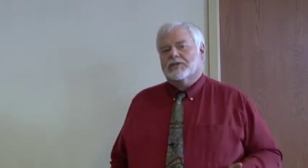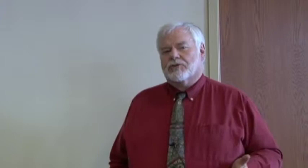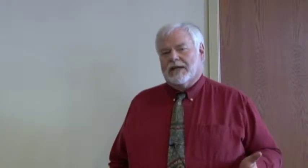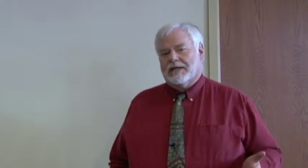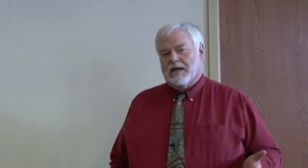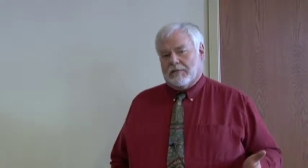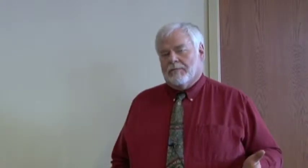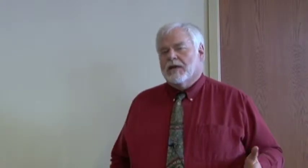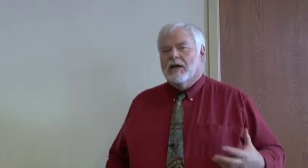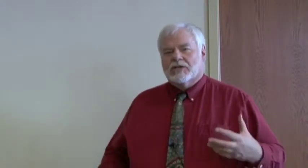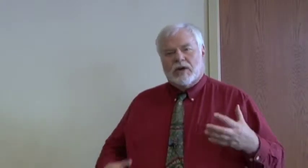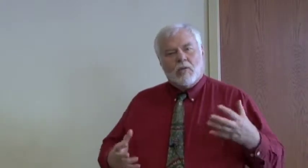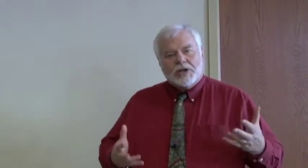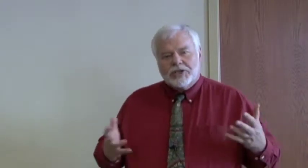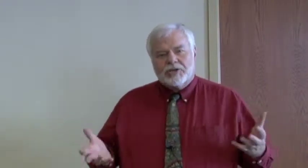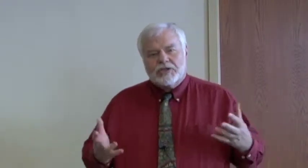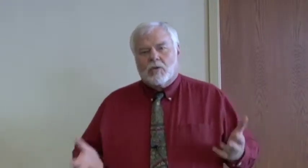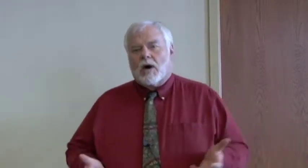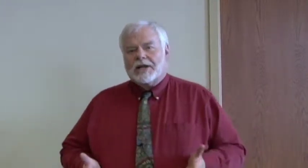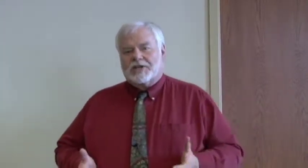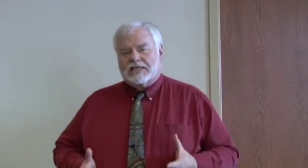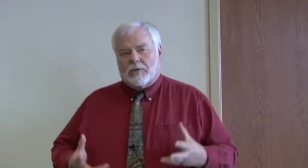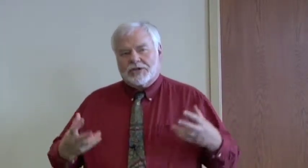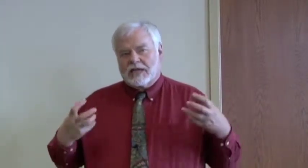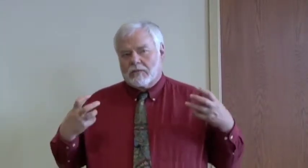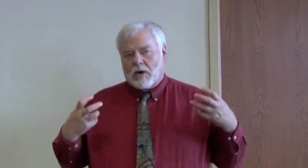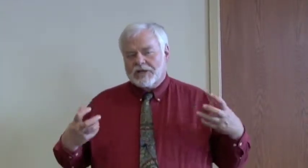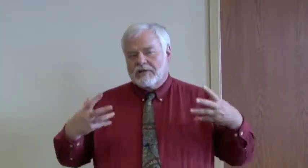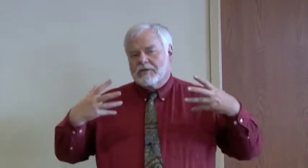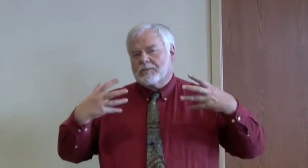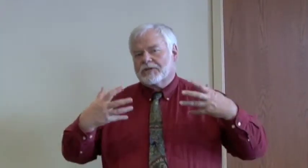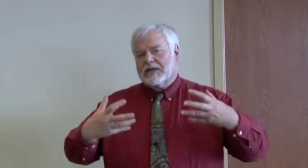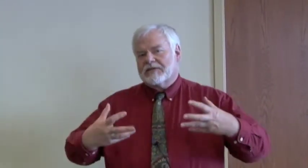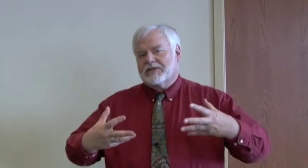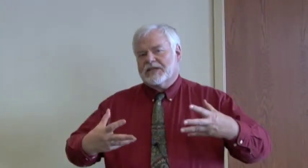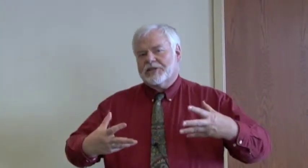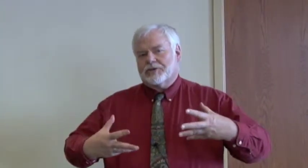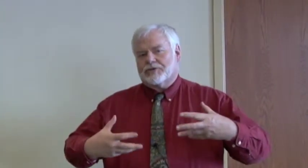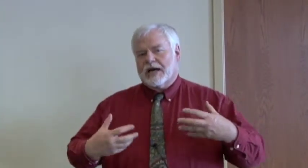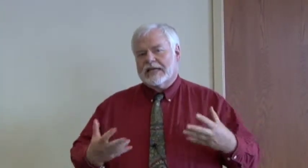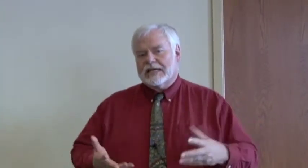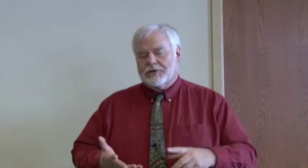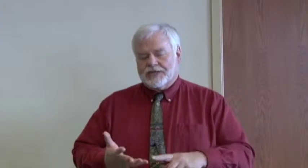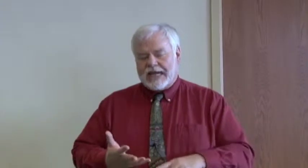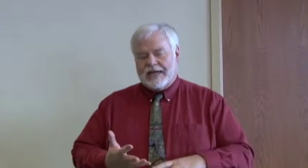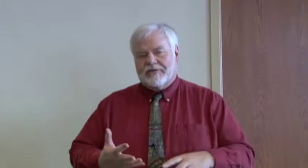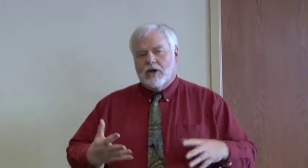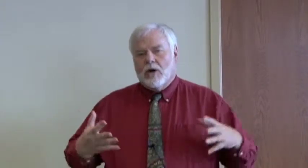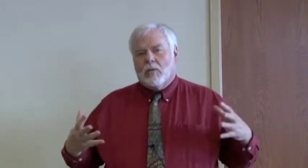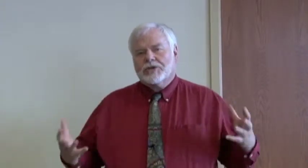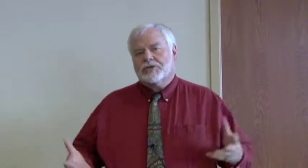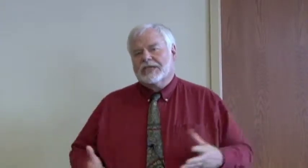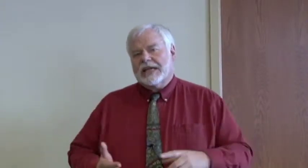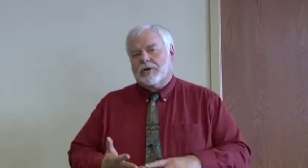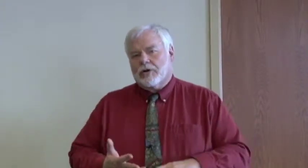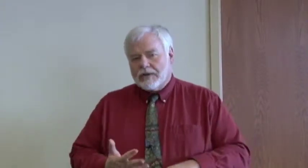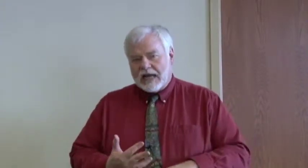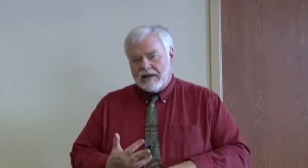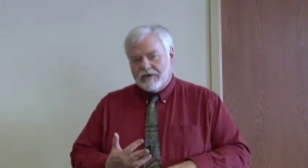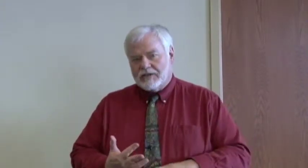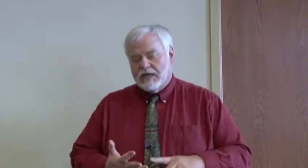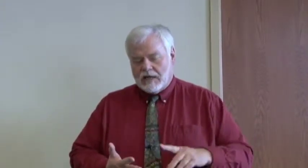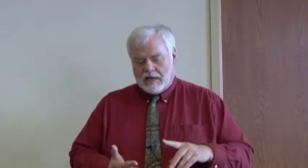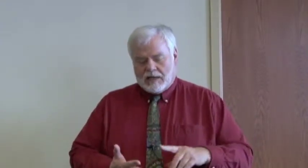use this as a training tape. So what I want you to do is to watch this. I want you to watch it from the perspective of the teacher. Try to get an understanding of what you're seeing,